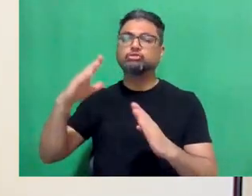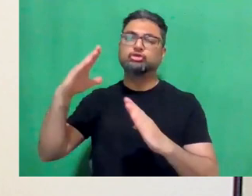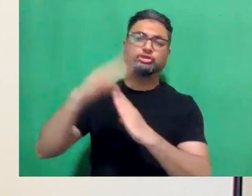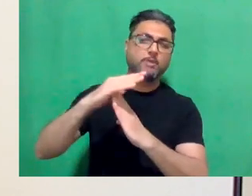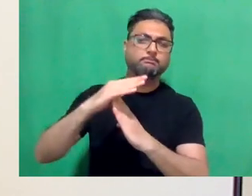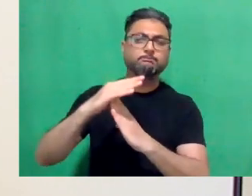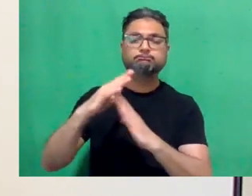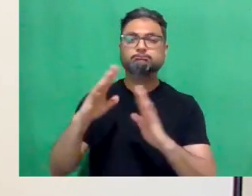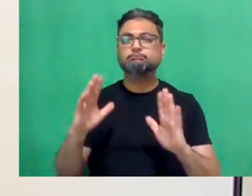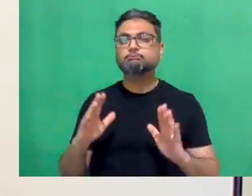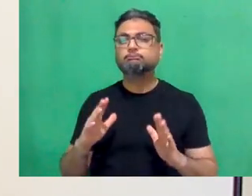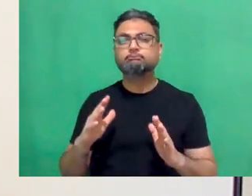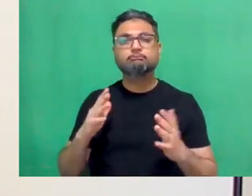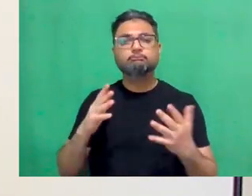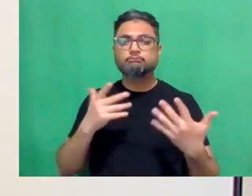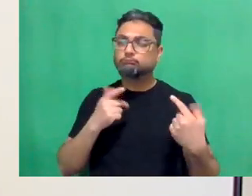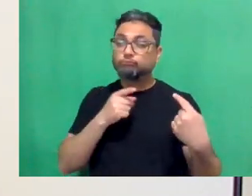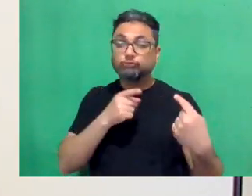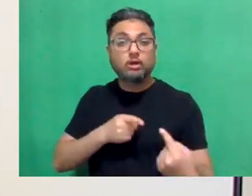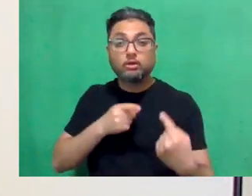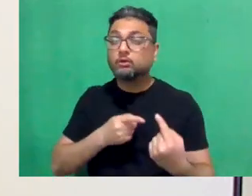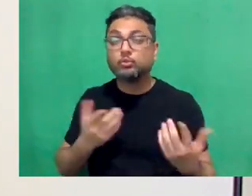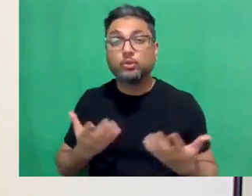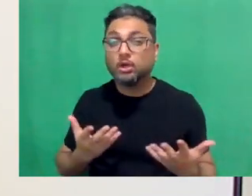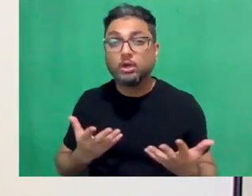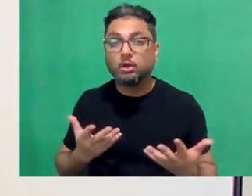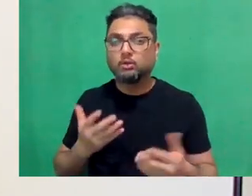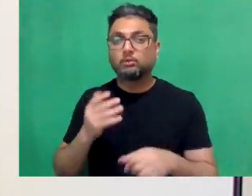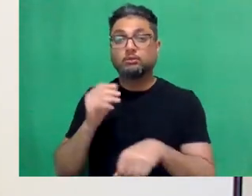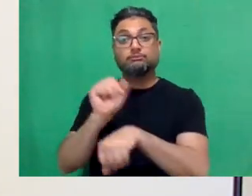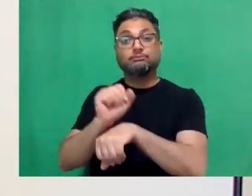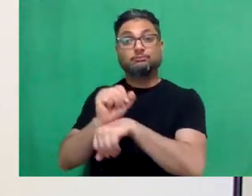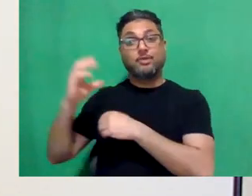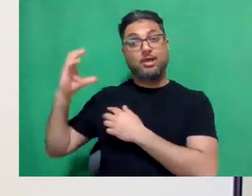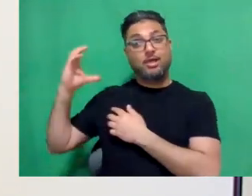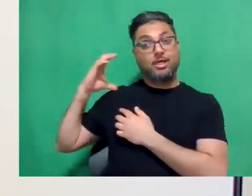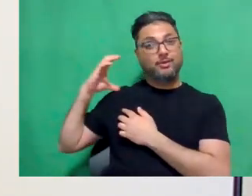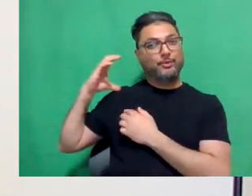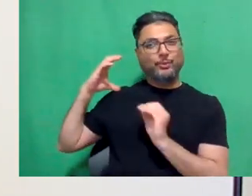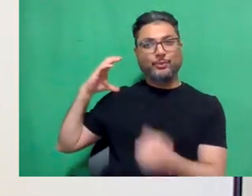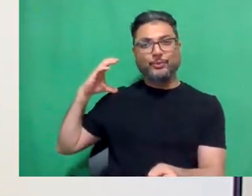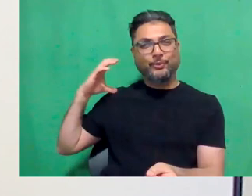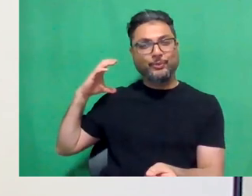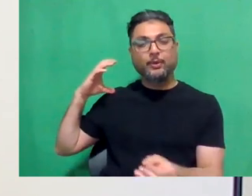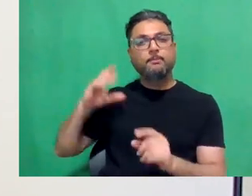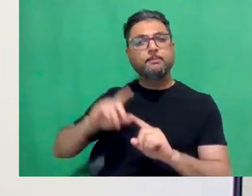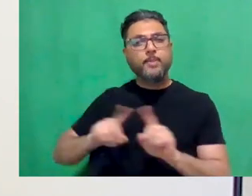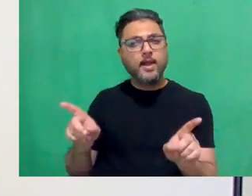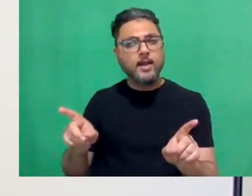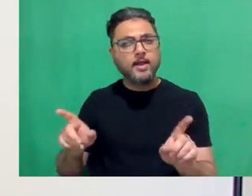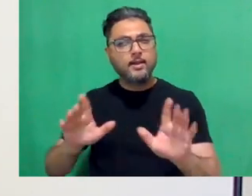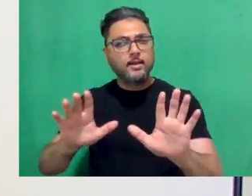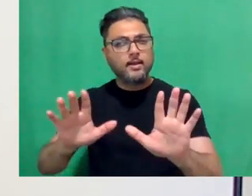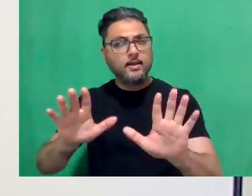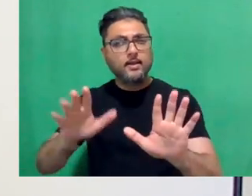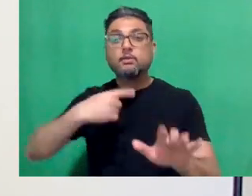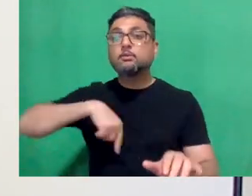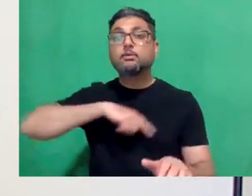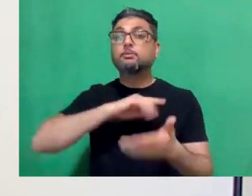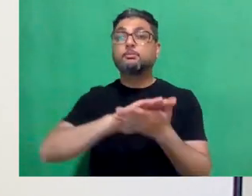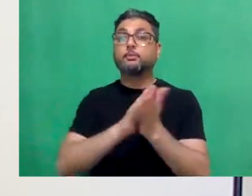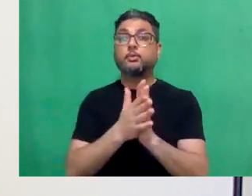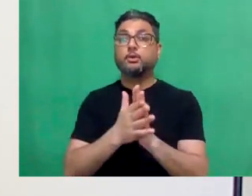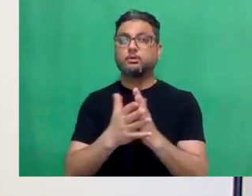year hasn't been the amount of work required of them, but the test for them to come out stronger than ever